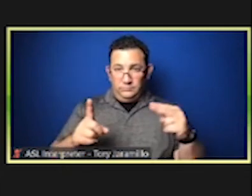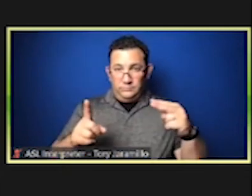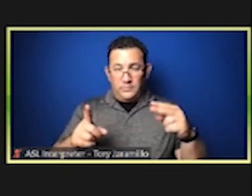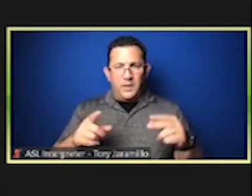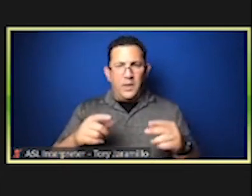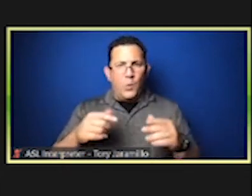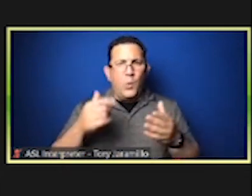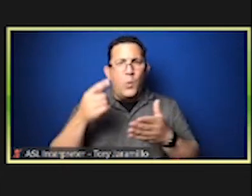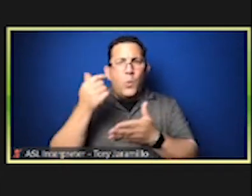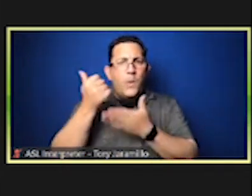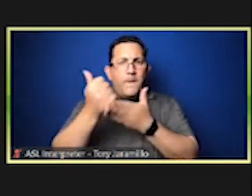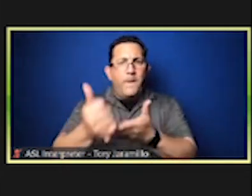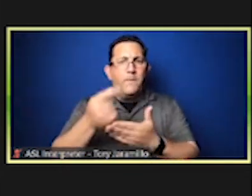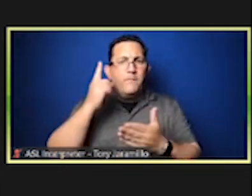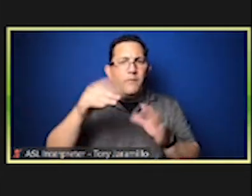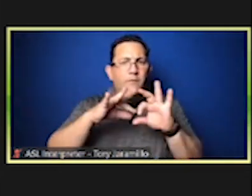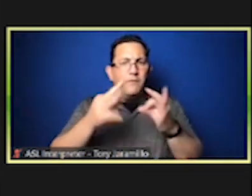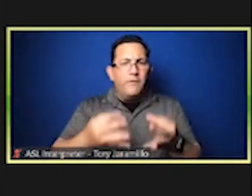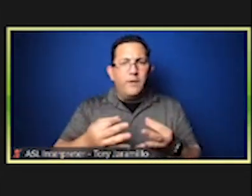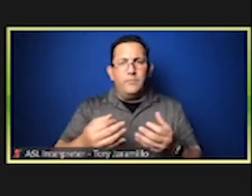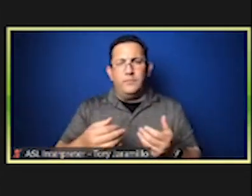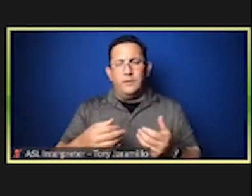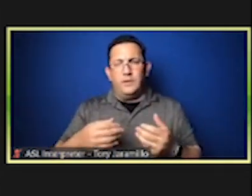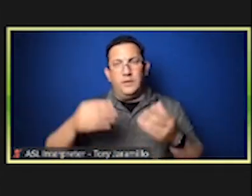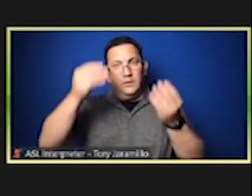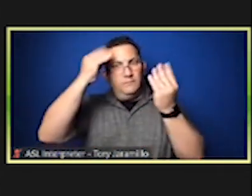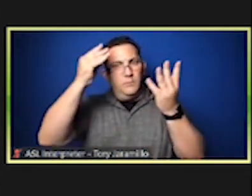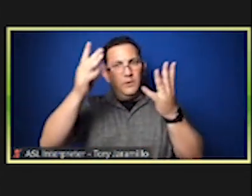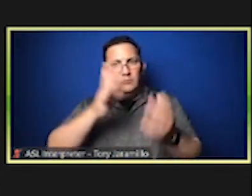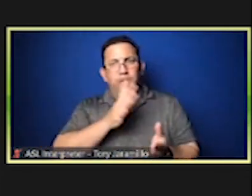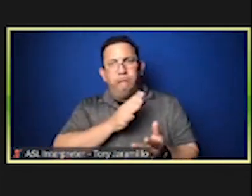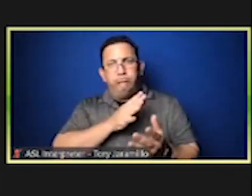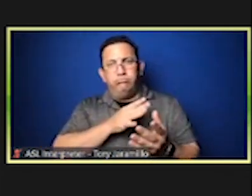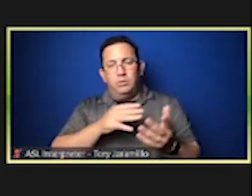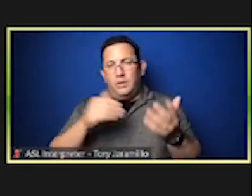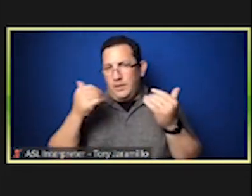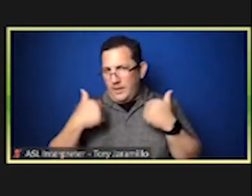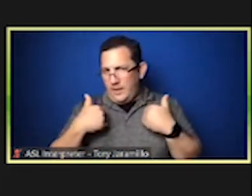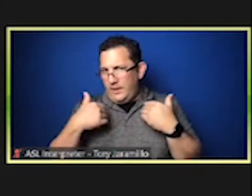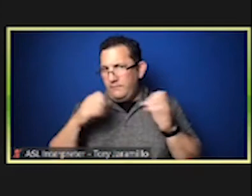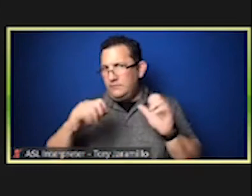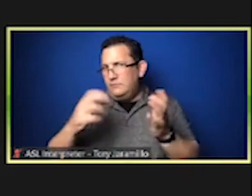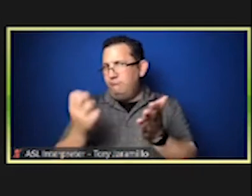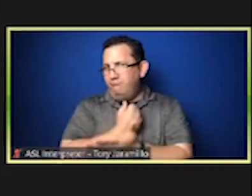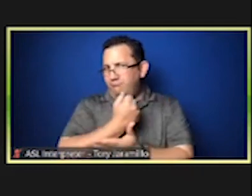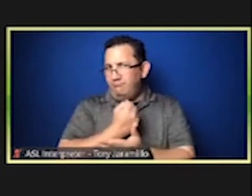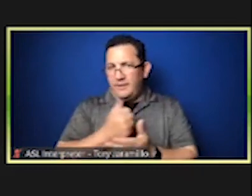in help for families that parents can gain to help your child.